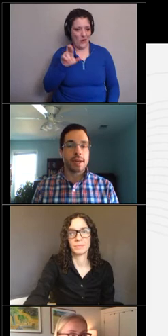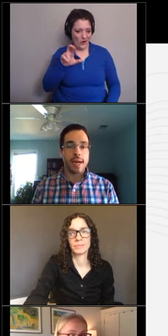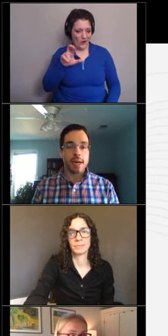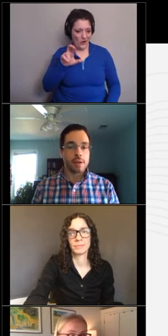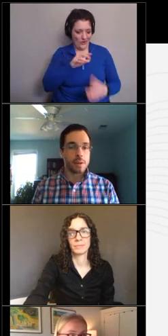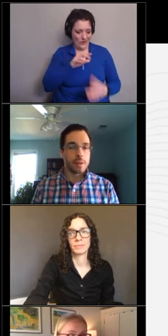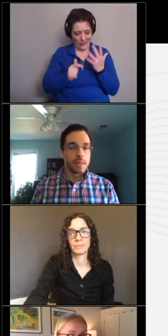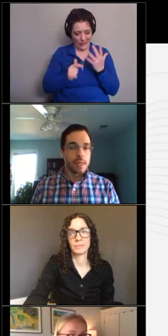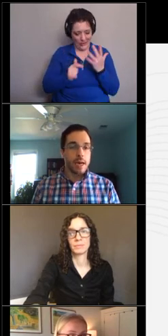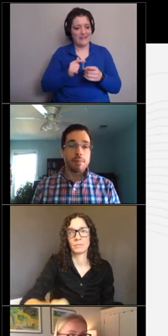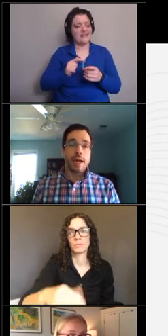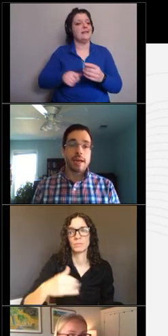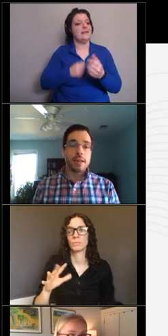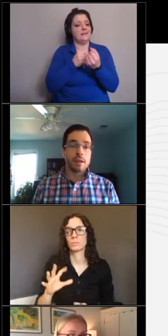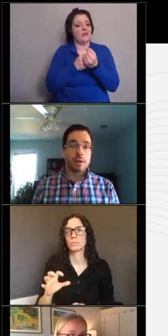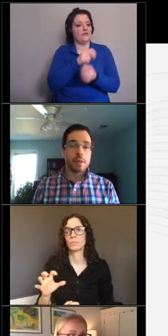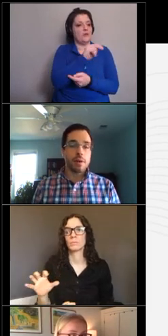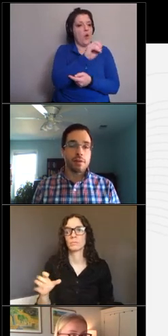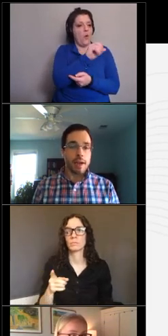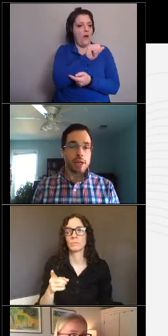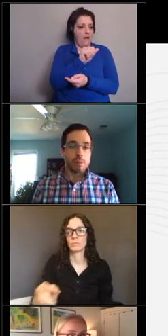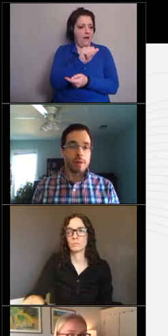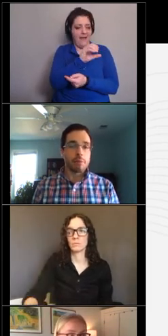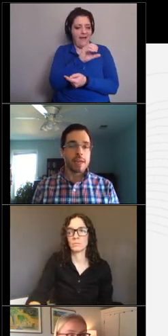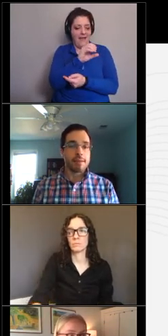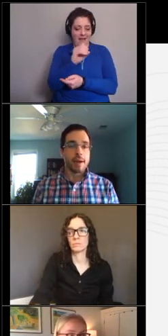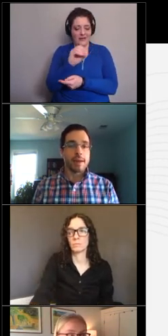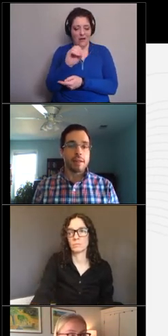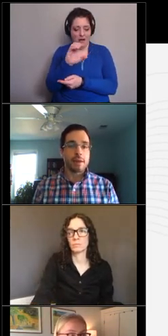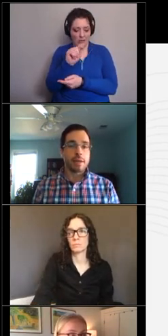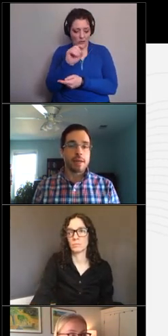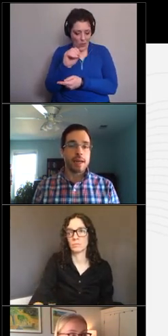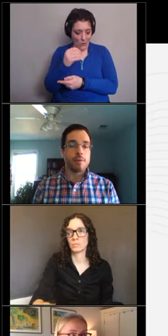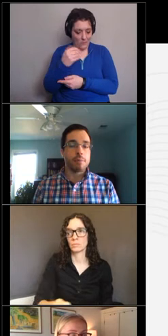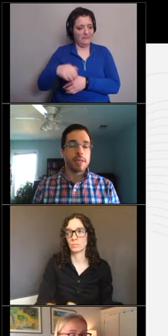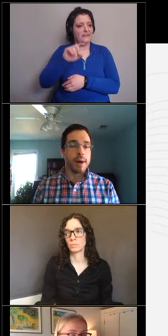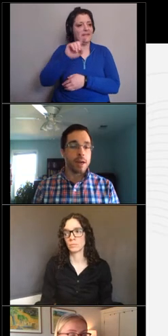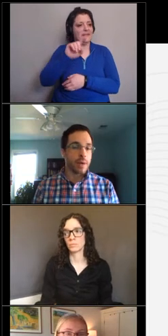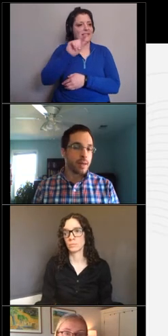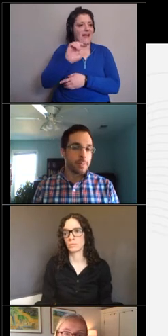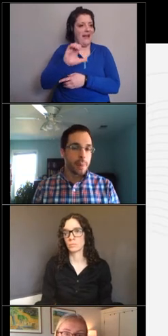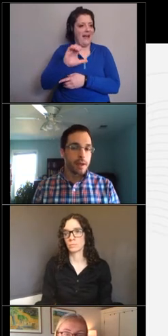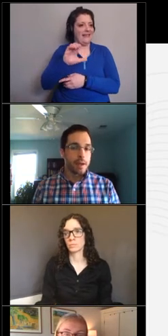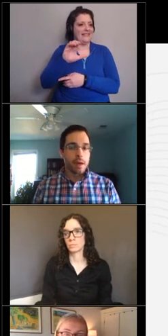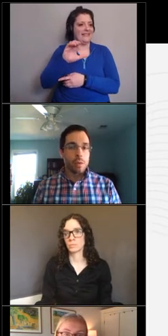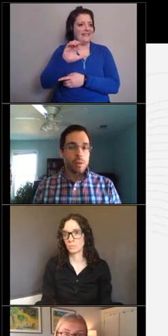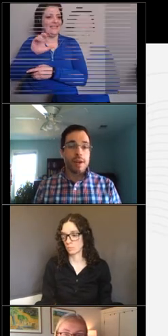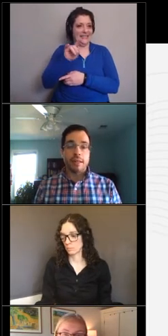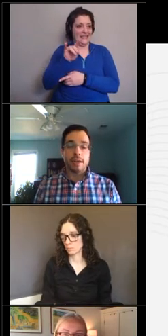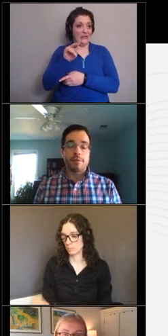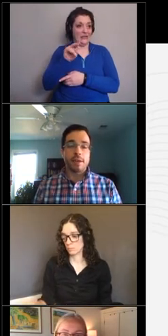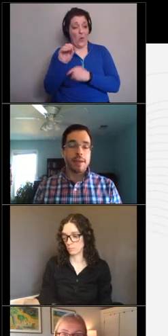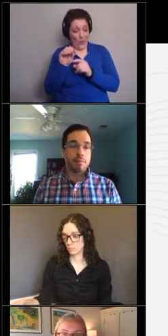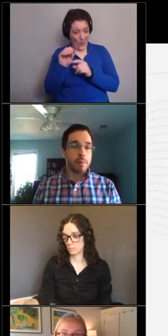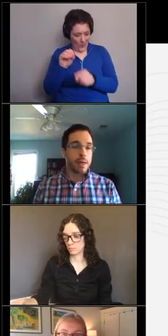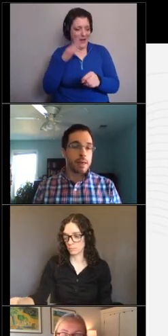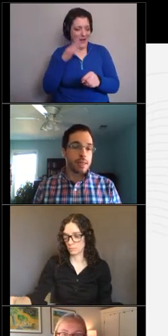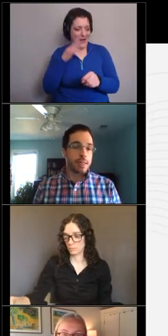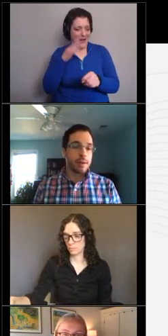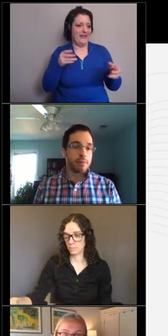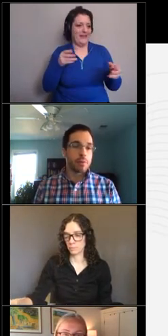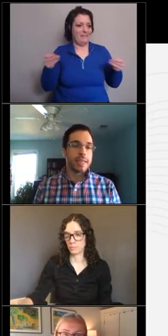Areas Center and OCTO. I'm Zach Canizzo with NOAA's National Marine Protected Areas Center, and I will be your moderator. We're very excited for